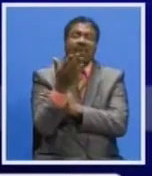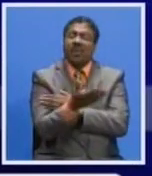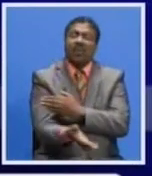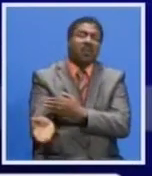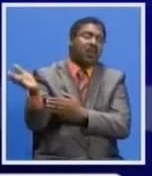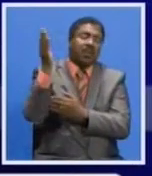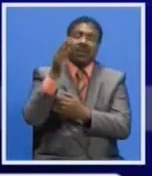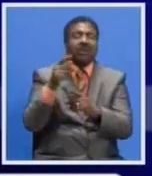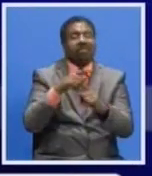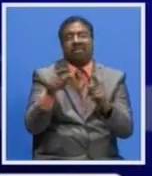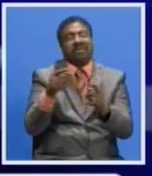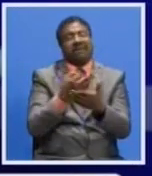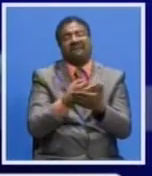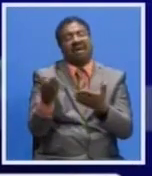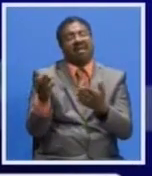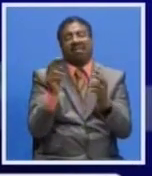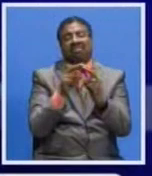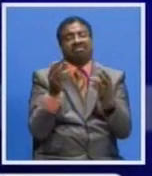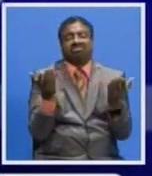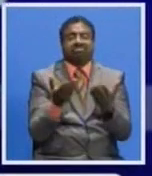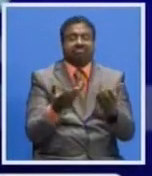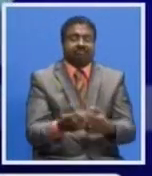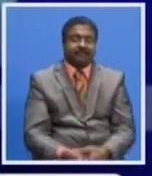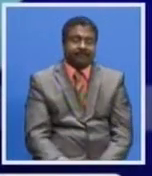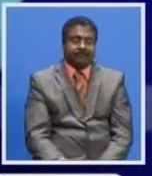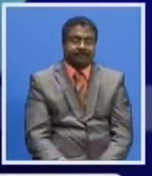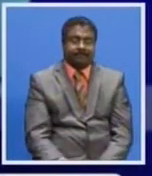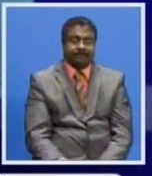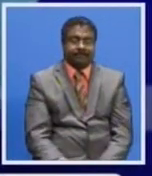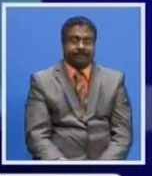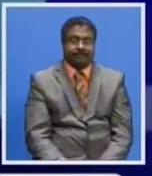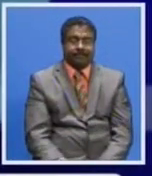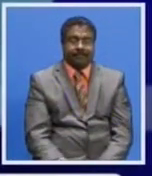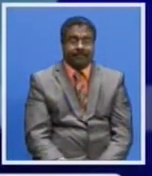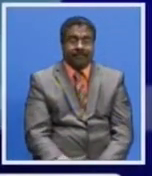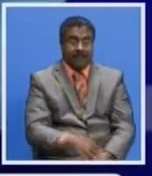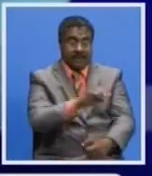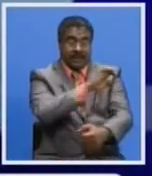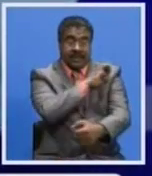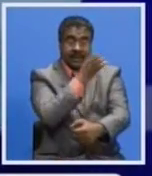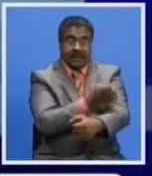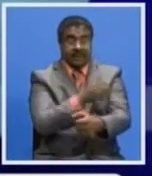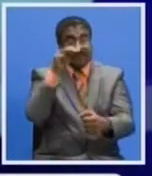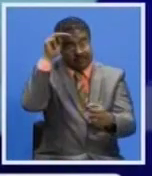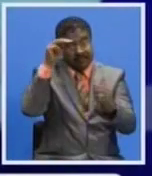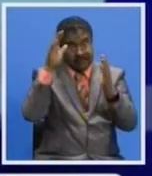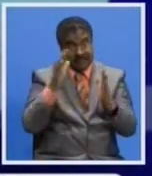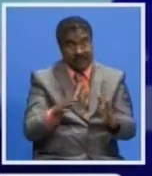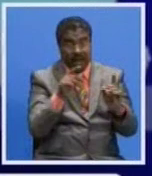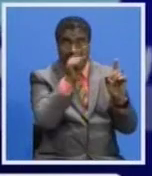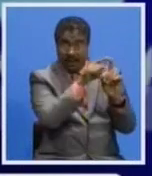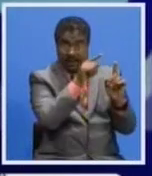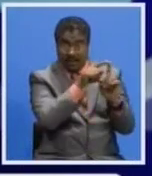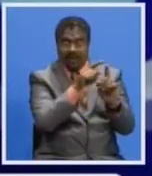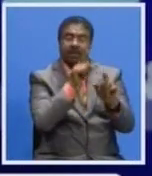noted that his efforts have been in vain. Energy Minister Matthew Nkua has assured